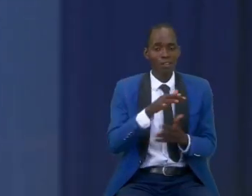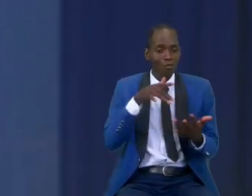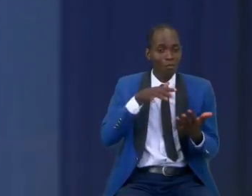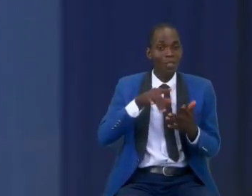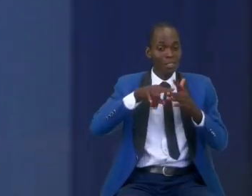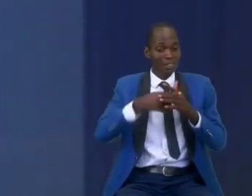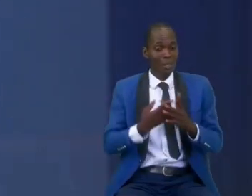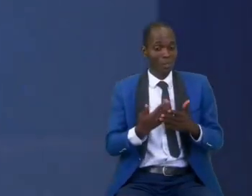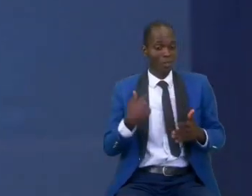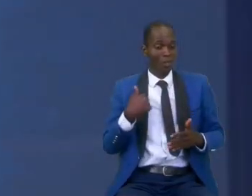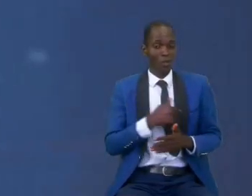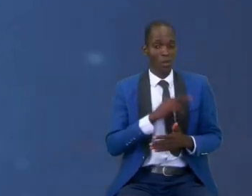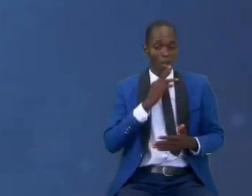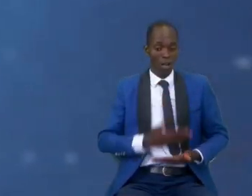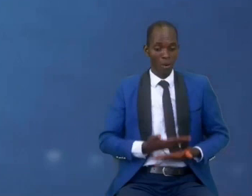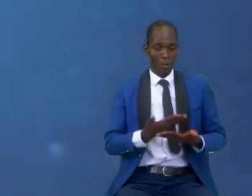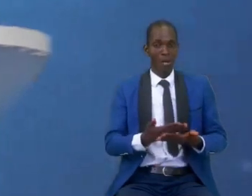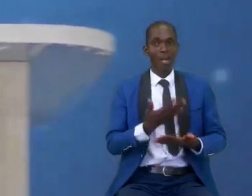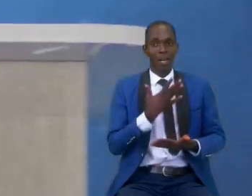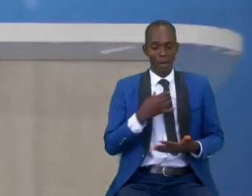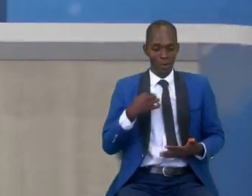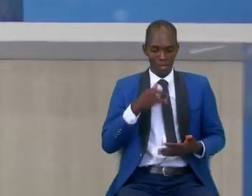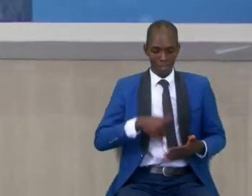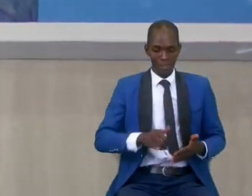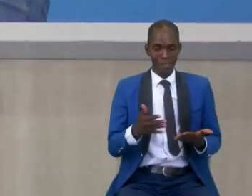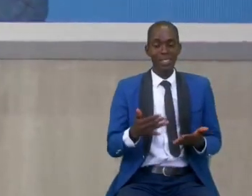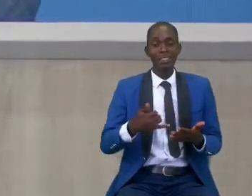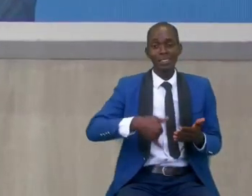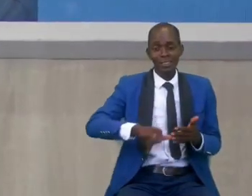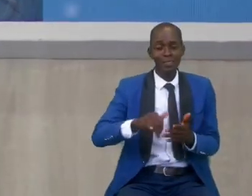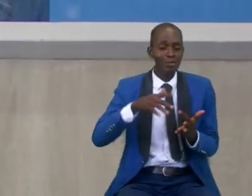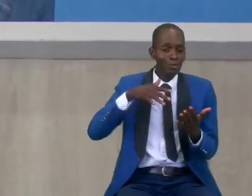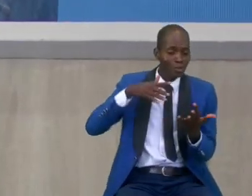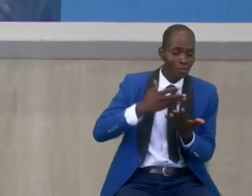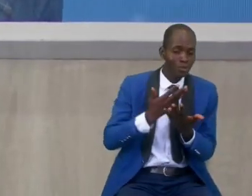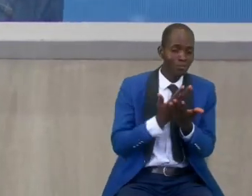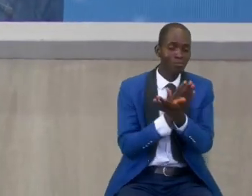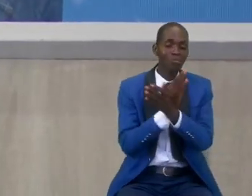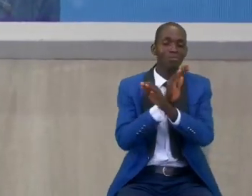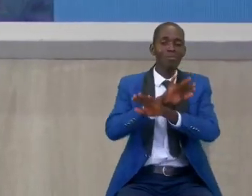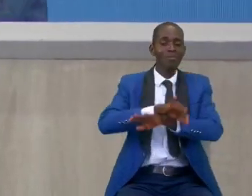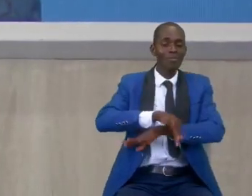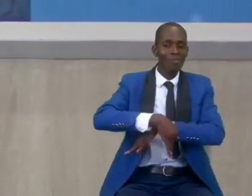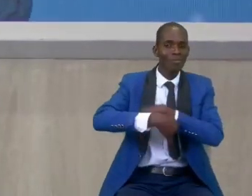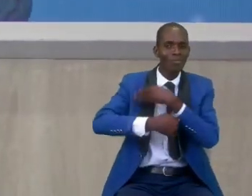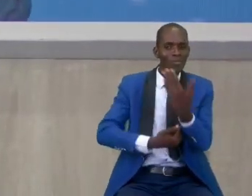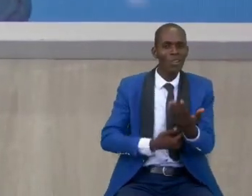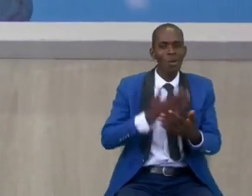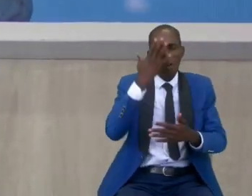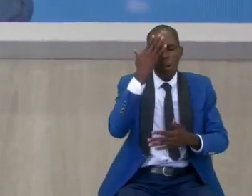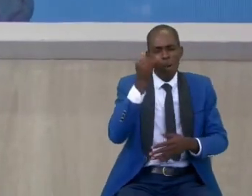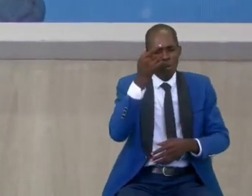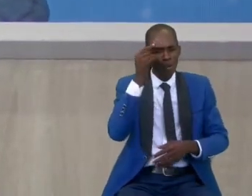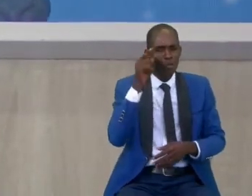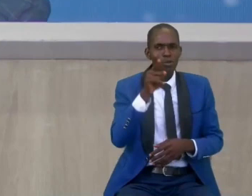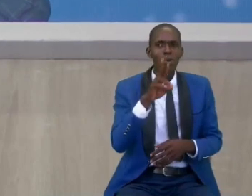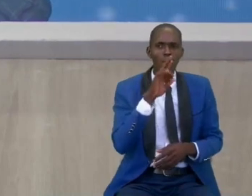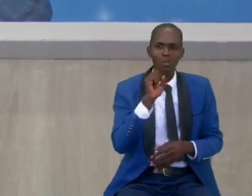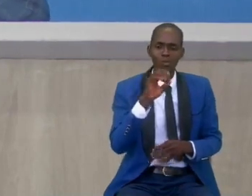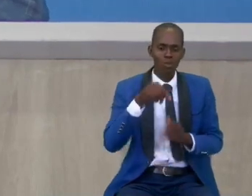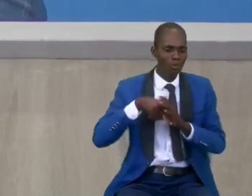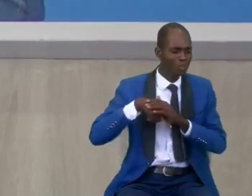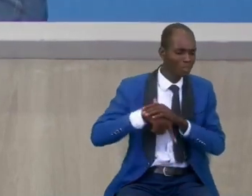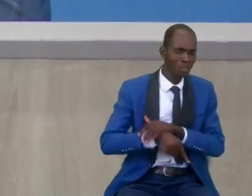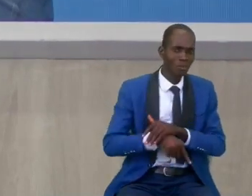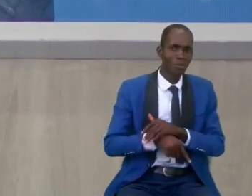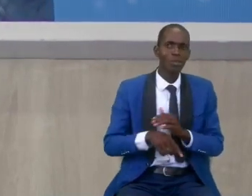and day, because you are so deep, you are so great, and you are incomparable